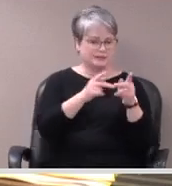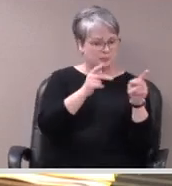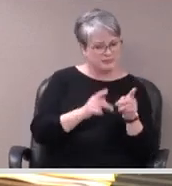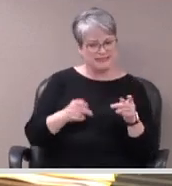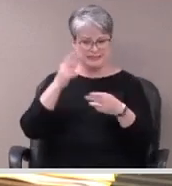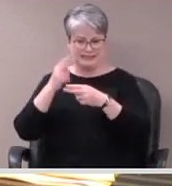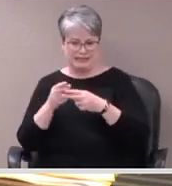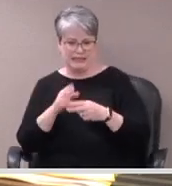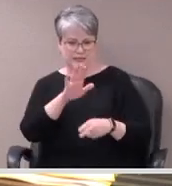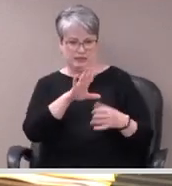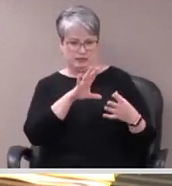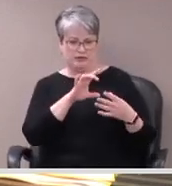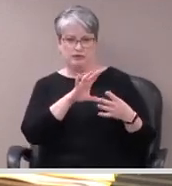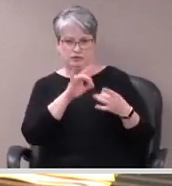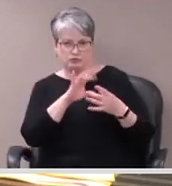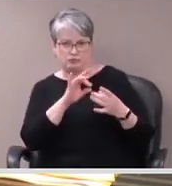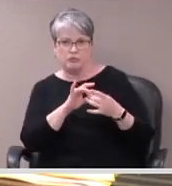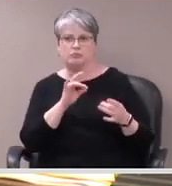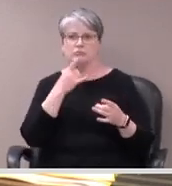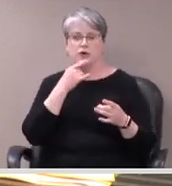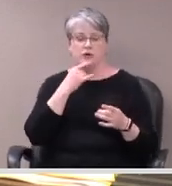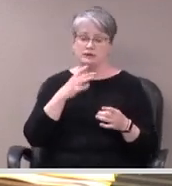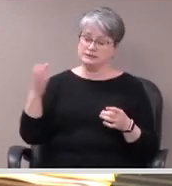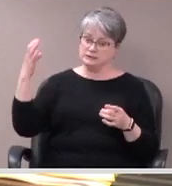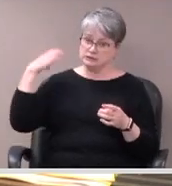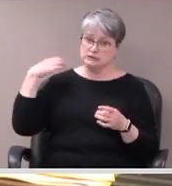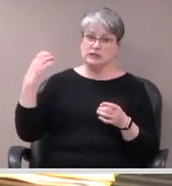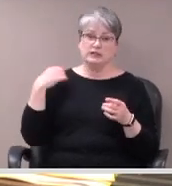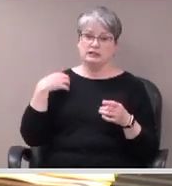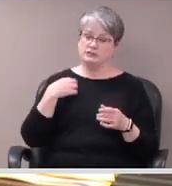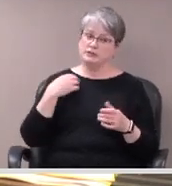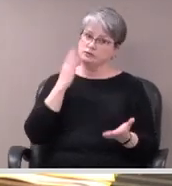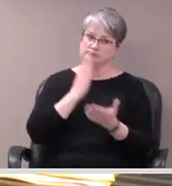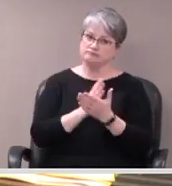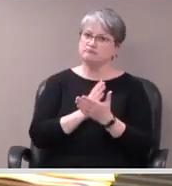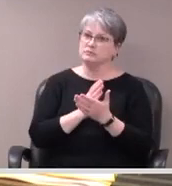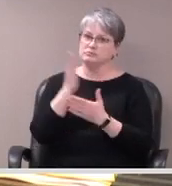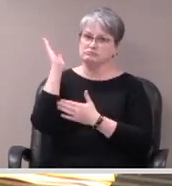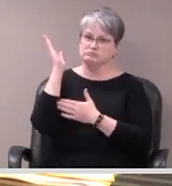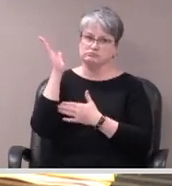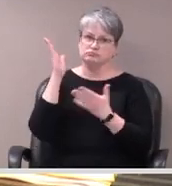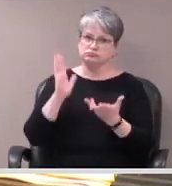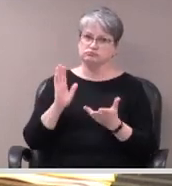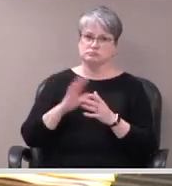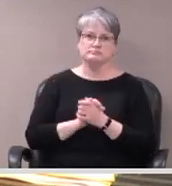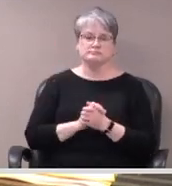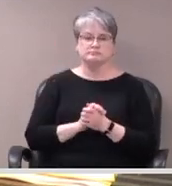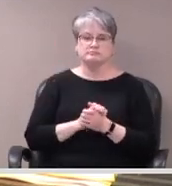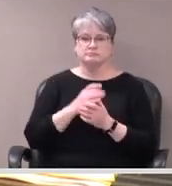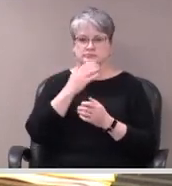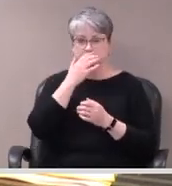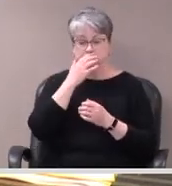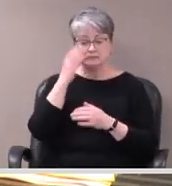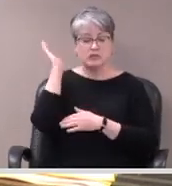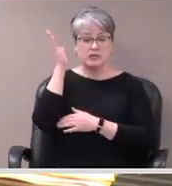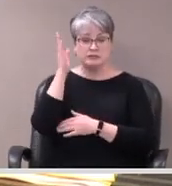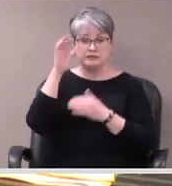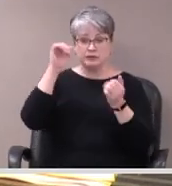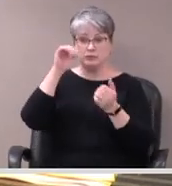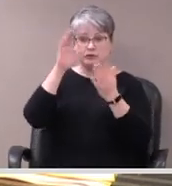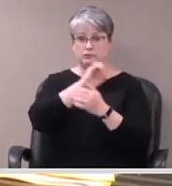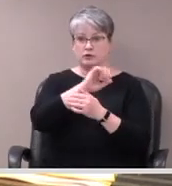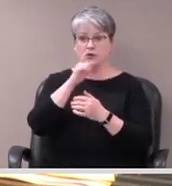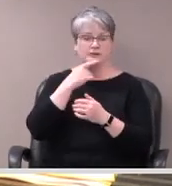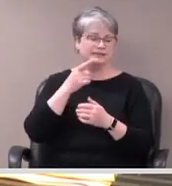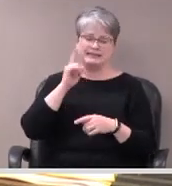their remarks to the board, the chair shall immediately terminate the speaker's remarks. Speakers before the entire board are not allowed to